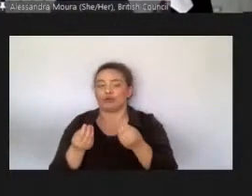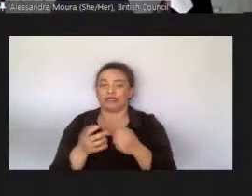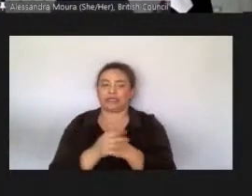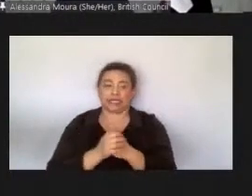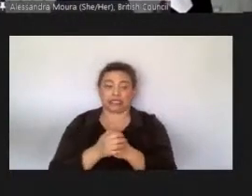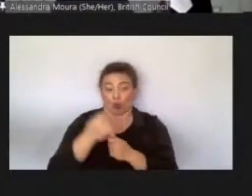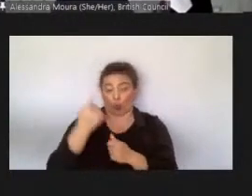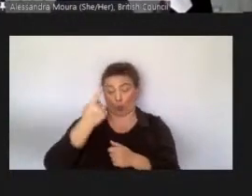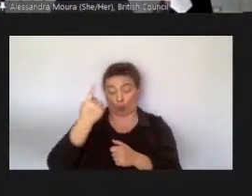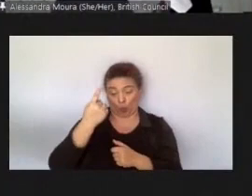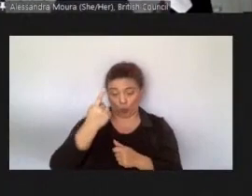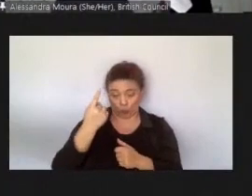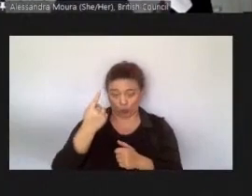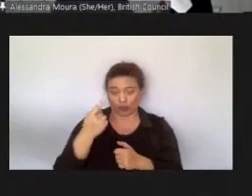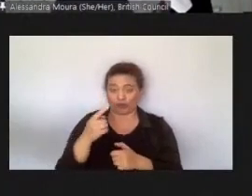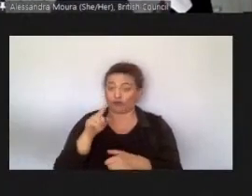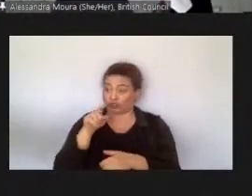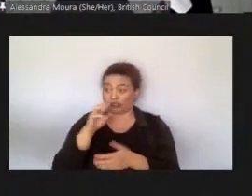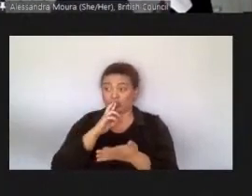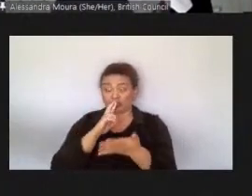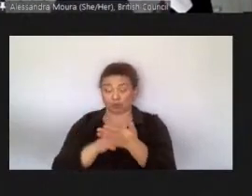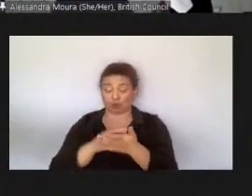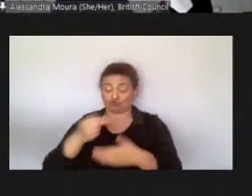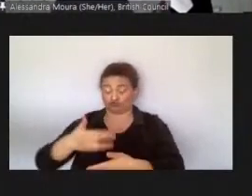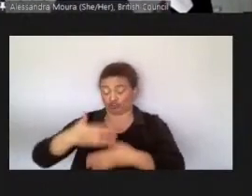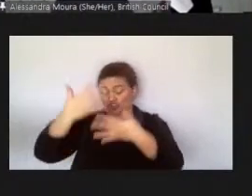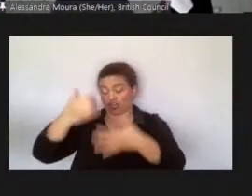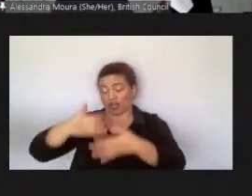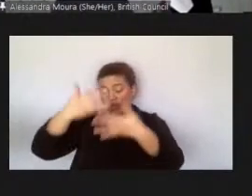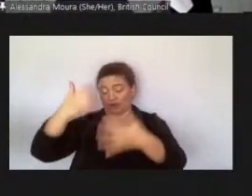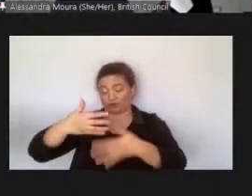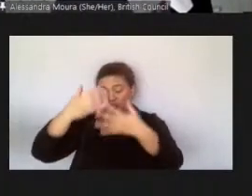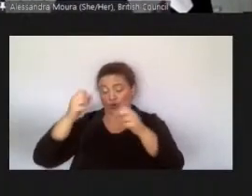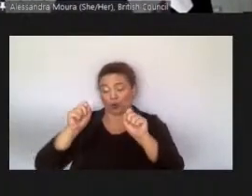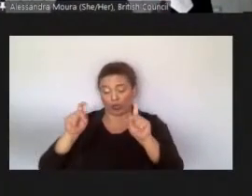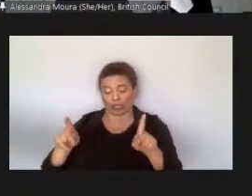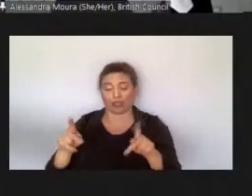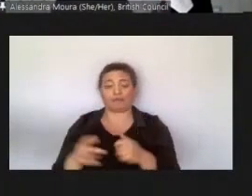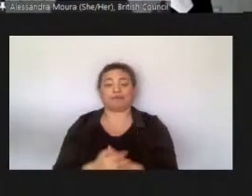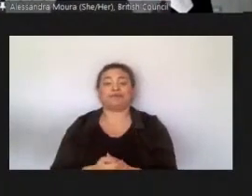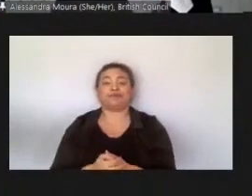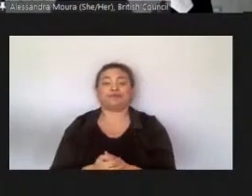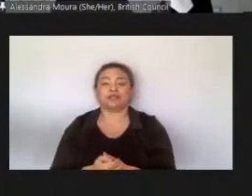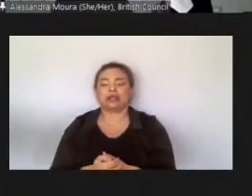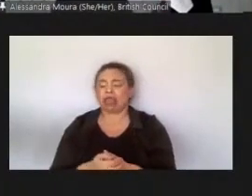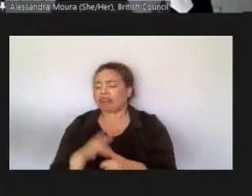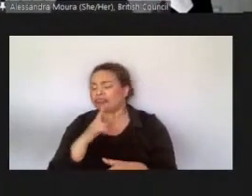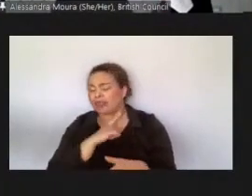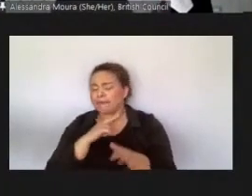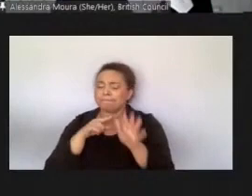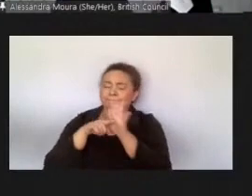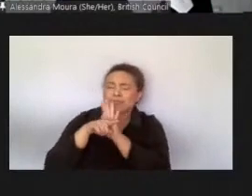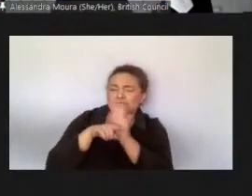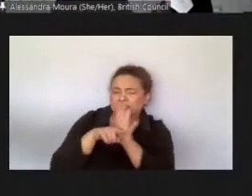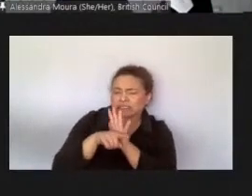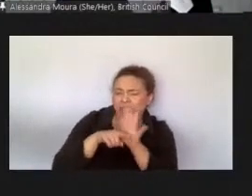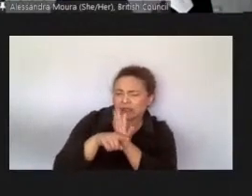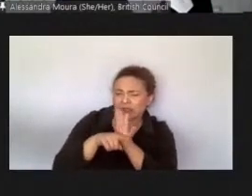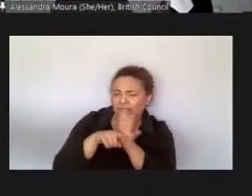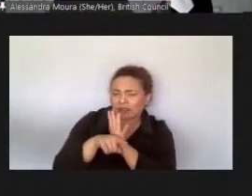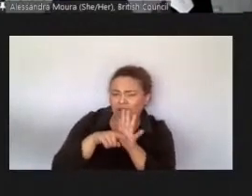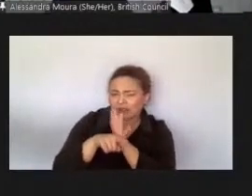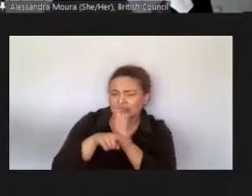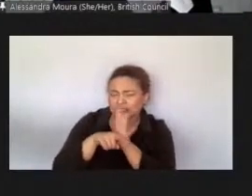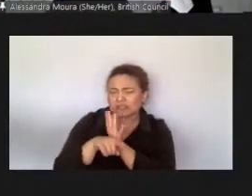well about it, talking about a teaching diary or action research. After each lesson, make notes of what you learned about